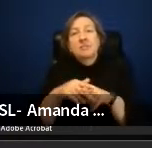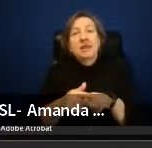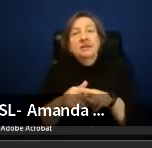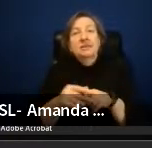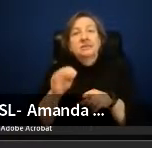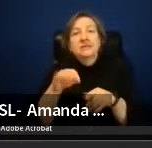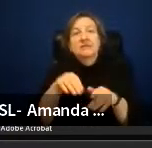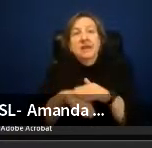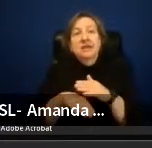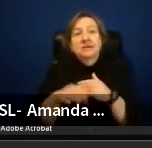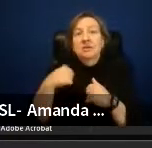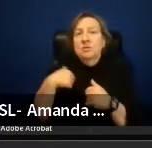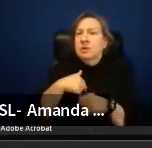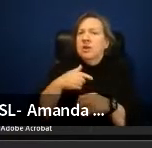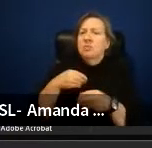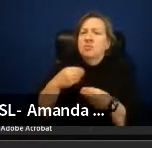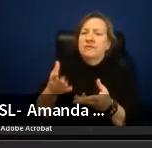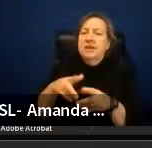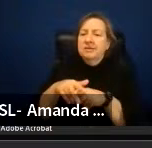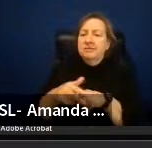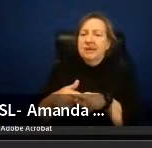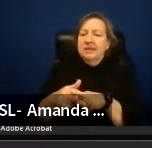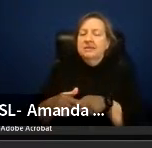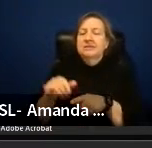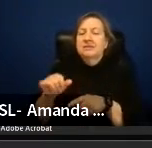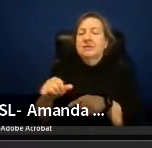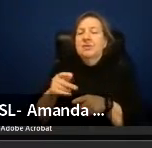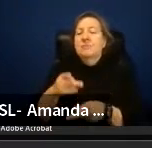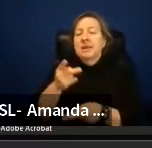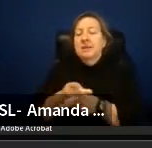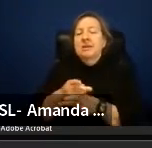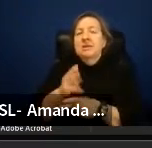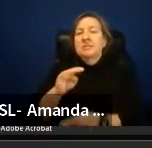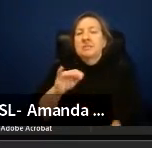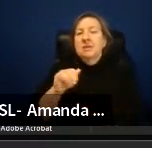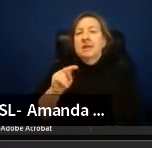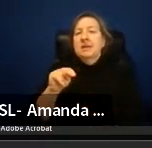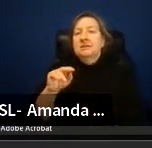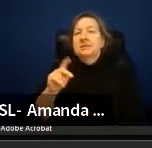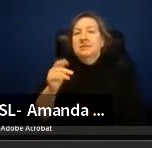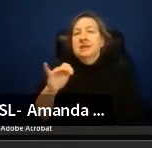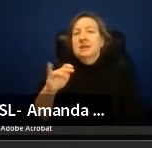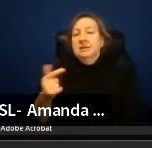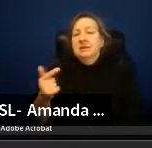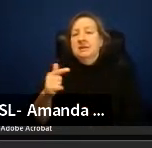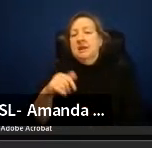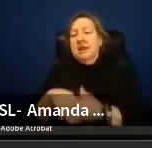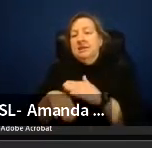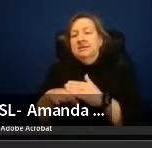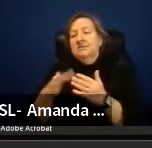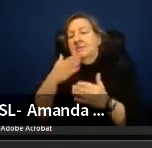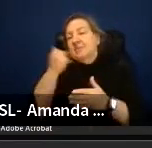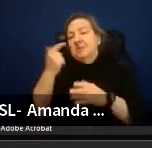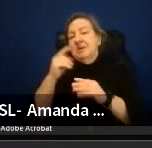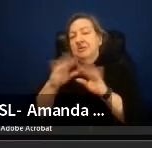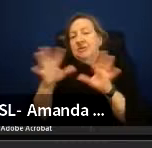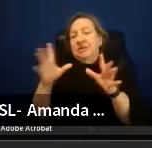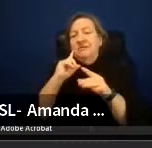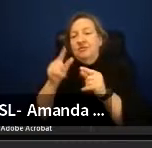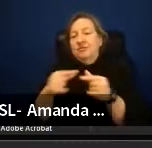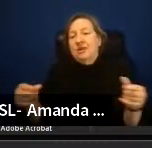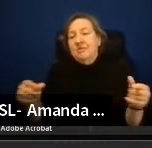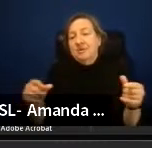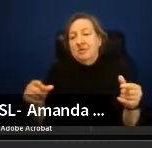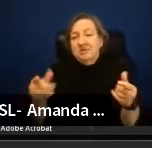we're providing maintenance? What? And I think just maintaining access might be clear grammatically. I don't know if other people thought that,